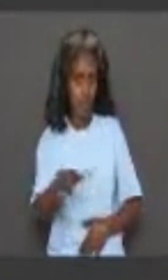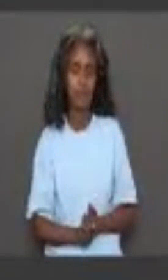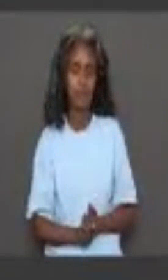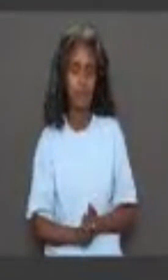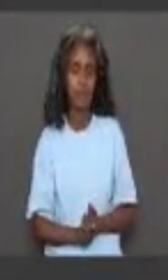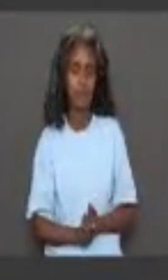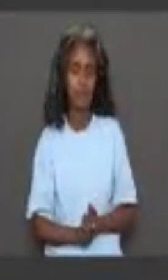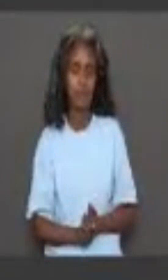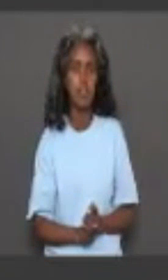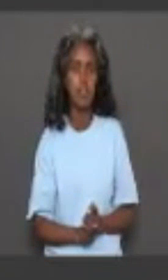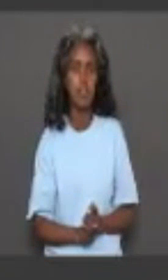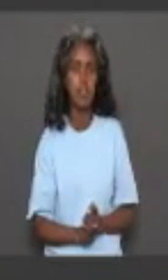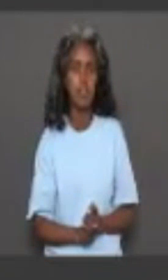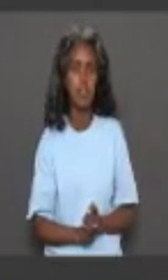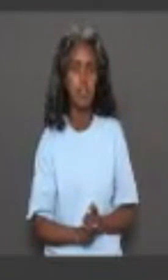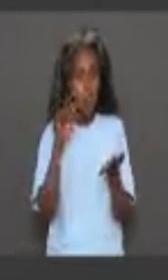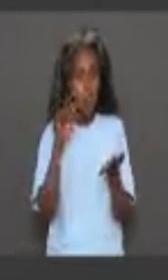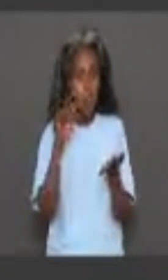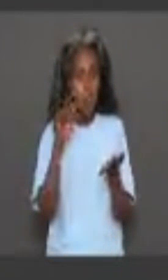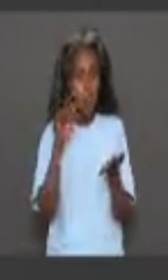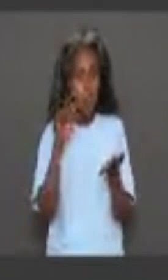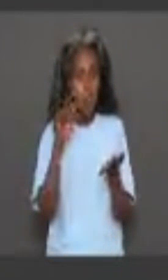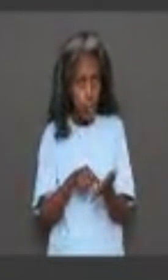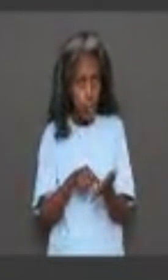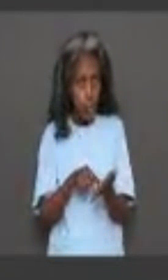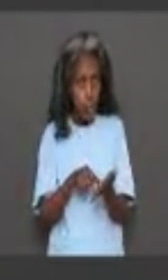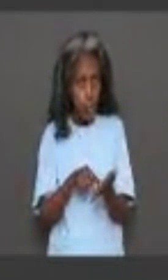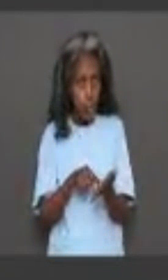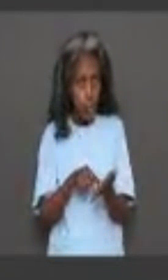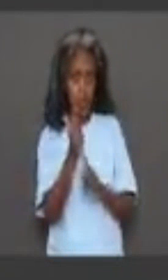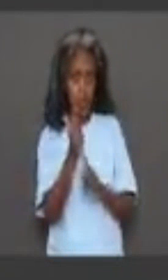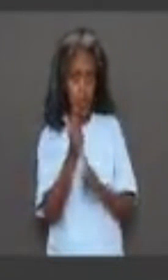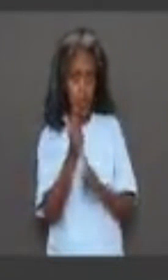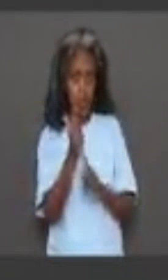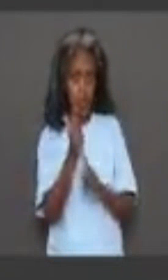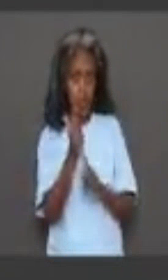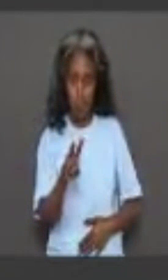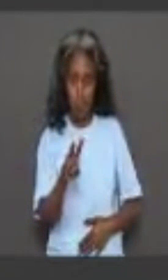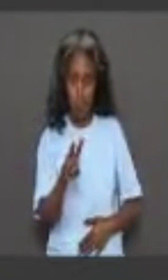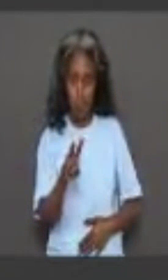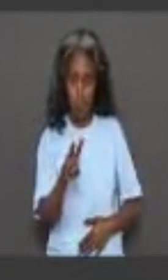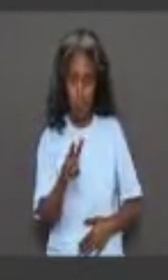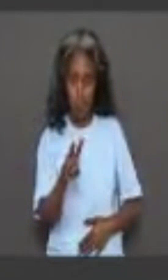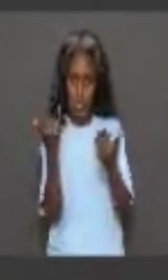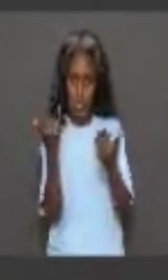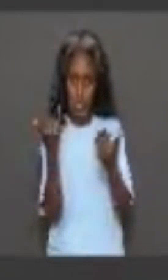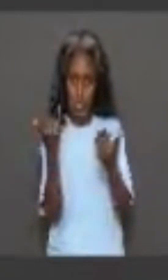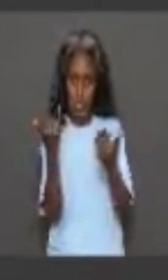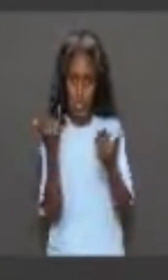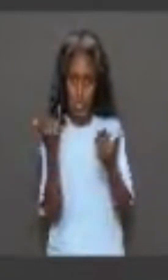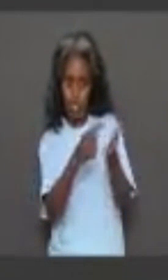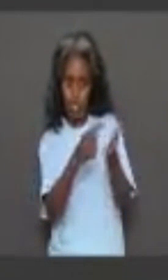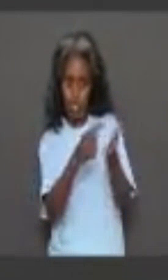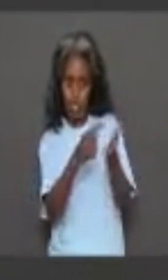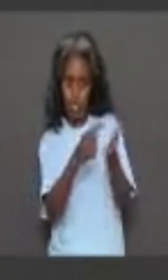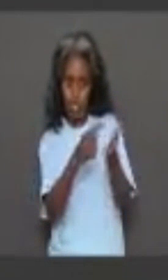At the point labeled 2, we draw a perpendicular